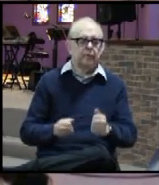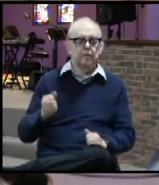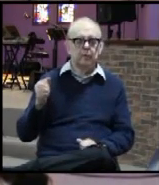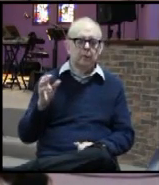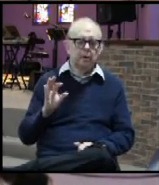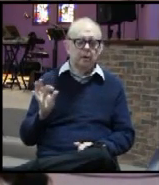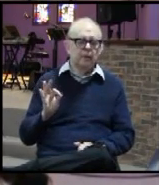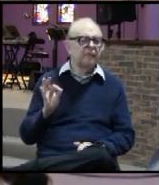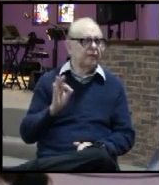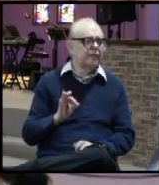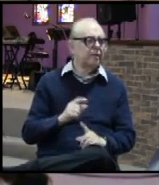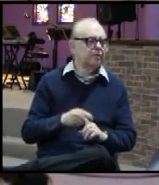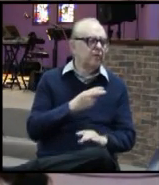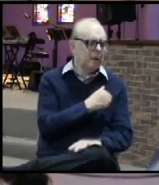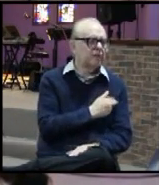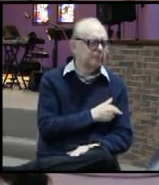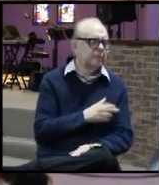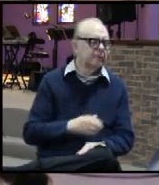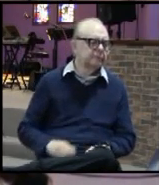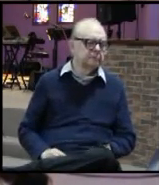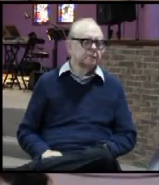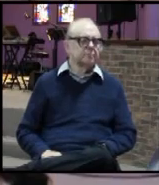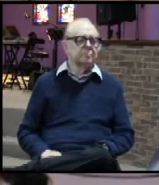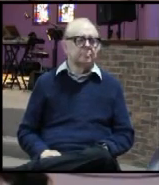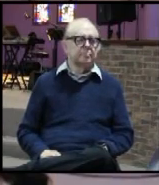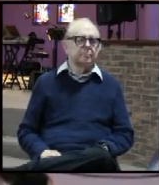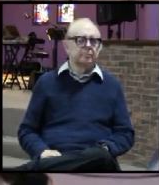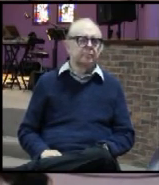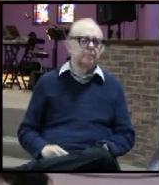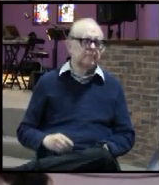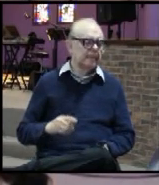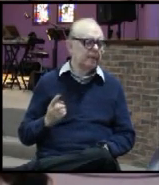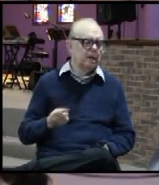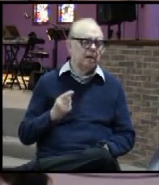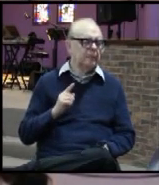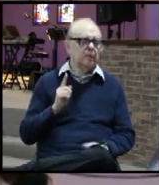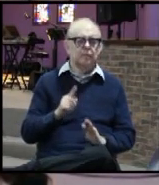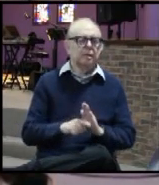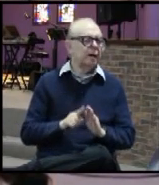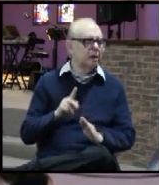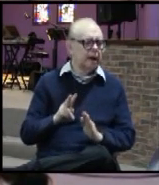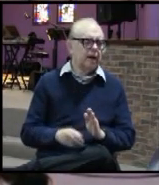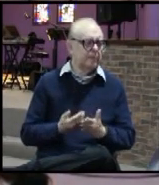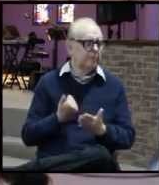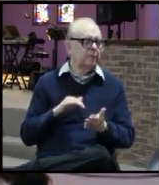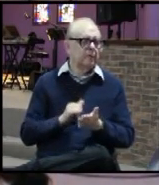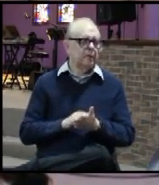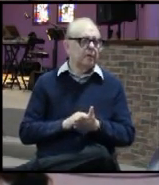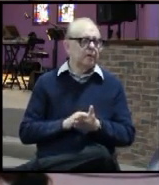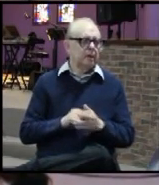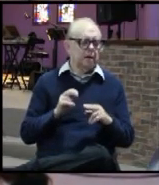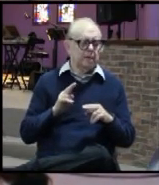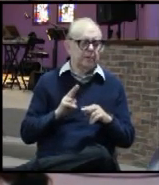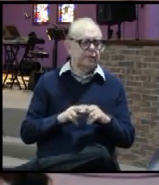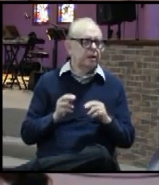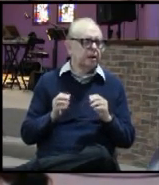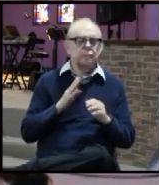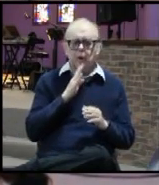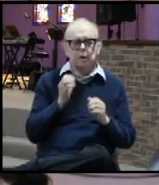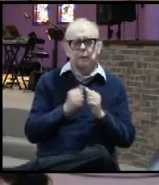back to the hospital, because it had only been about an hour and a half before that I sat down and was talking with my